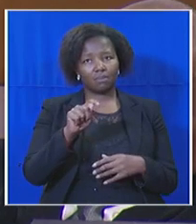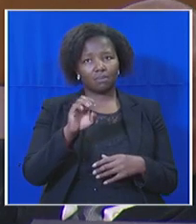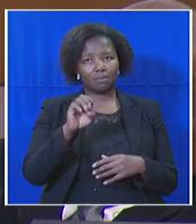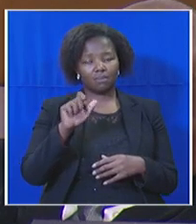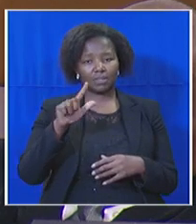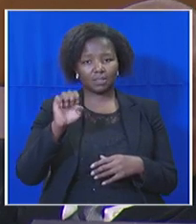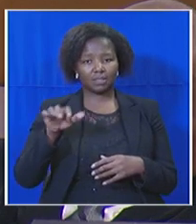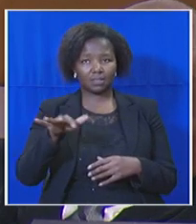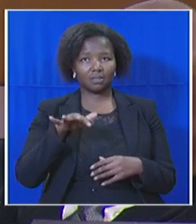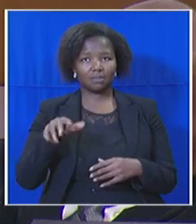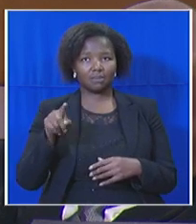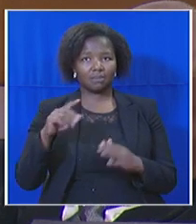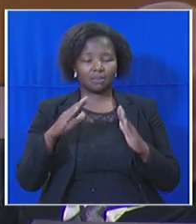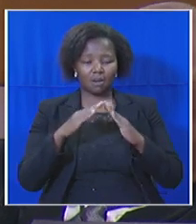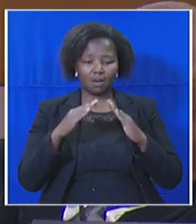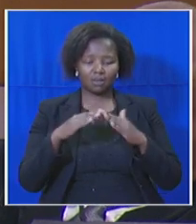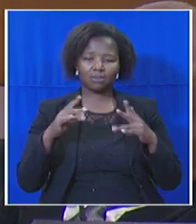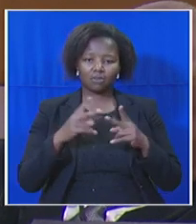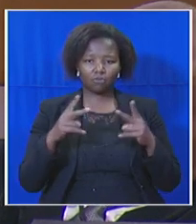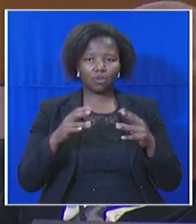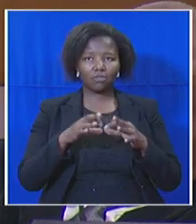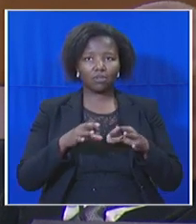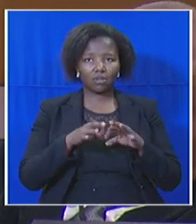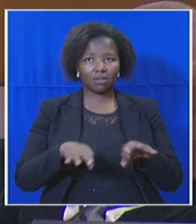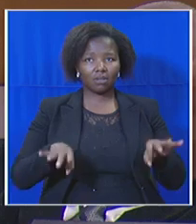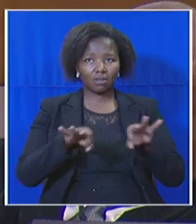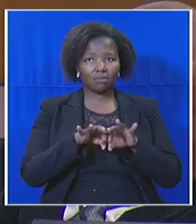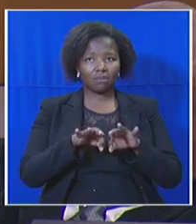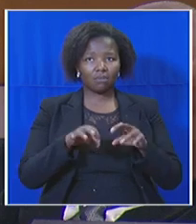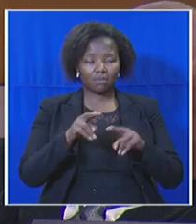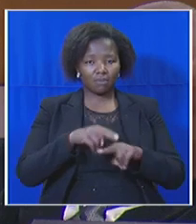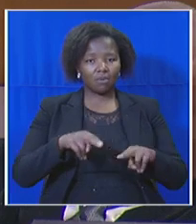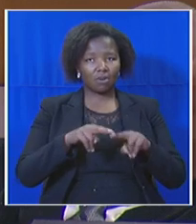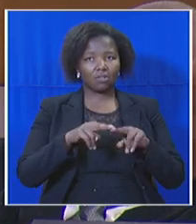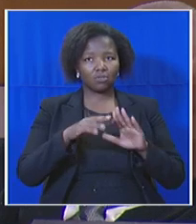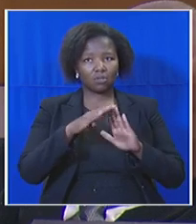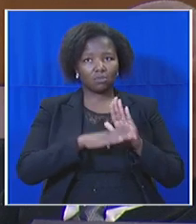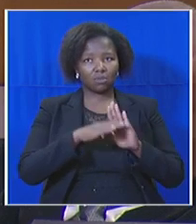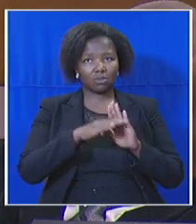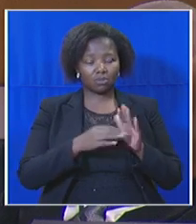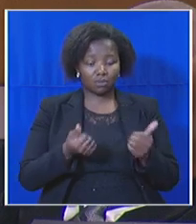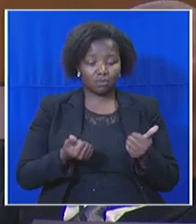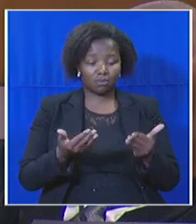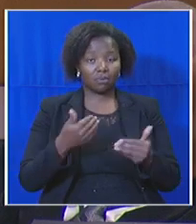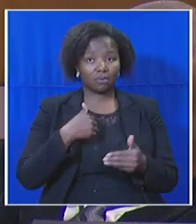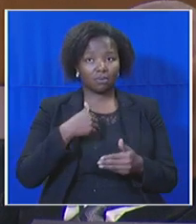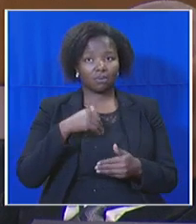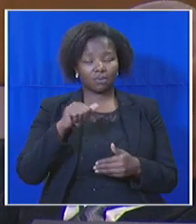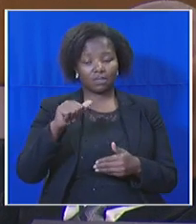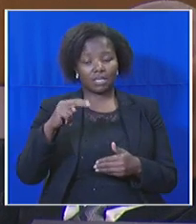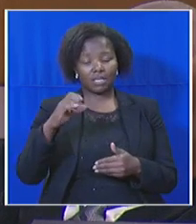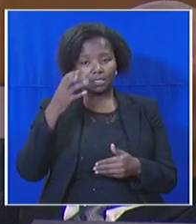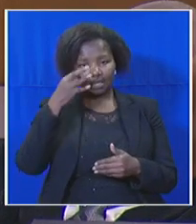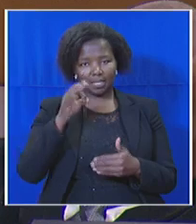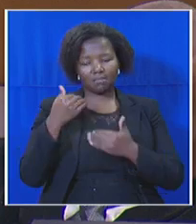the forefront of the national agenda for delivery, and the ANC-led government is taking overall